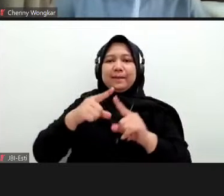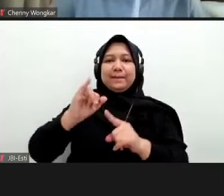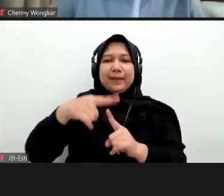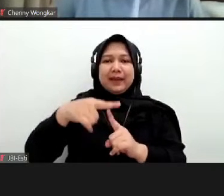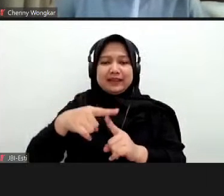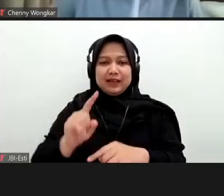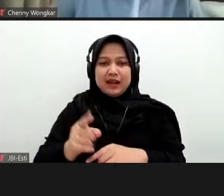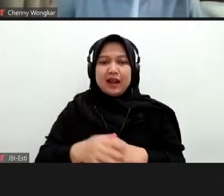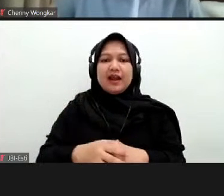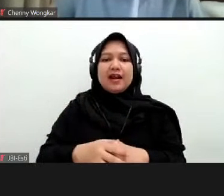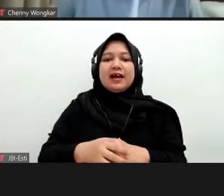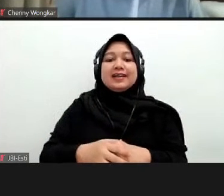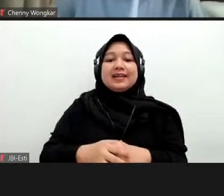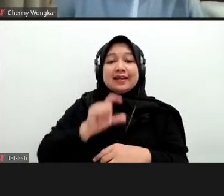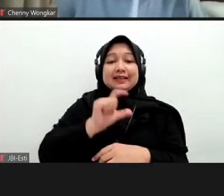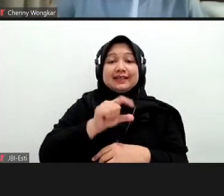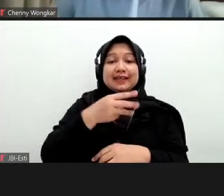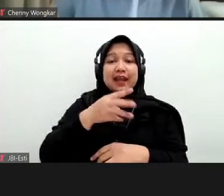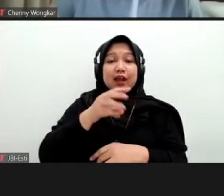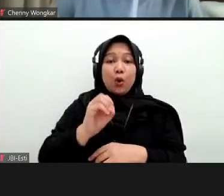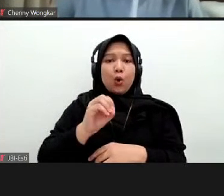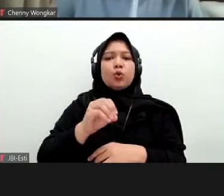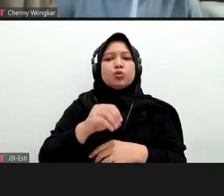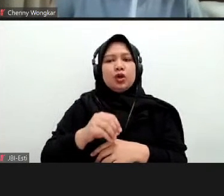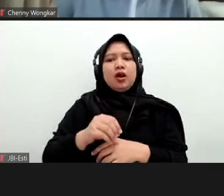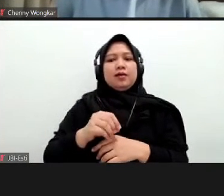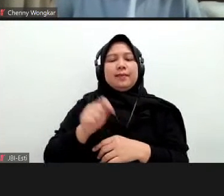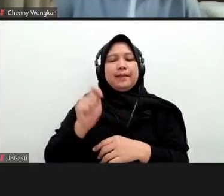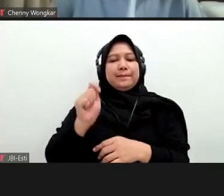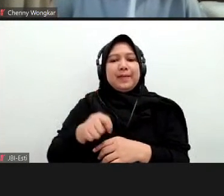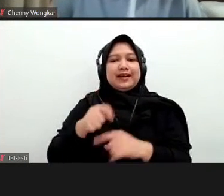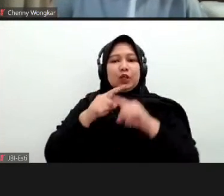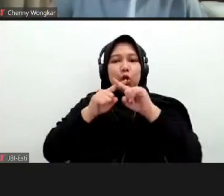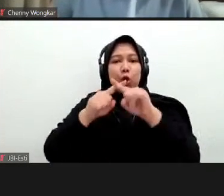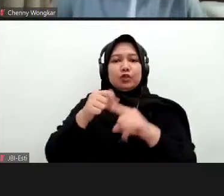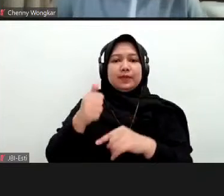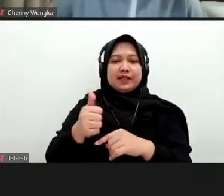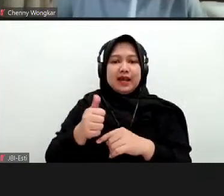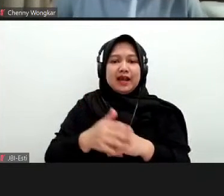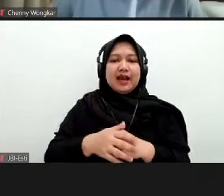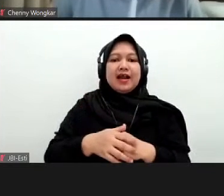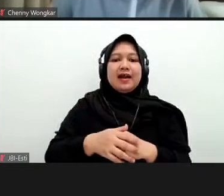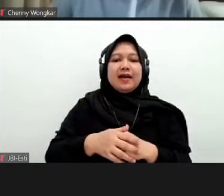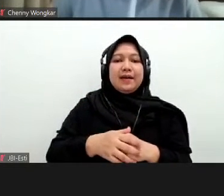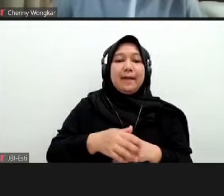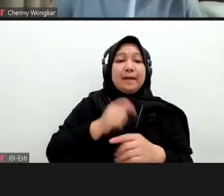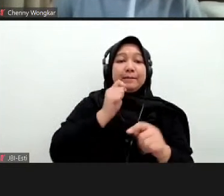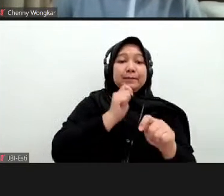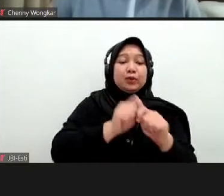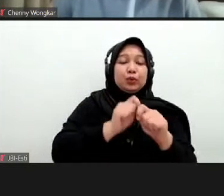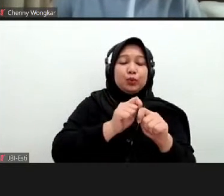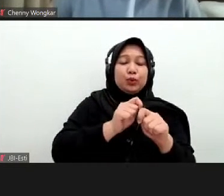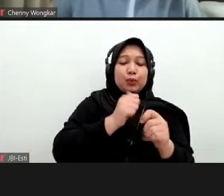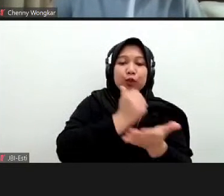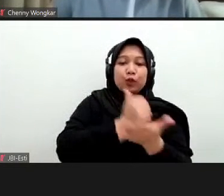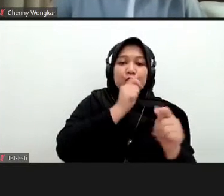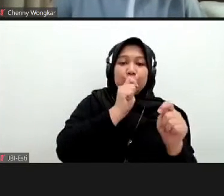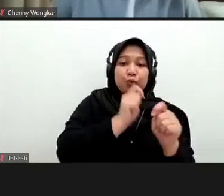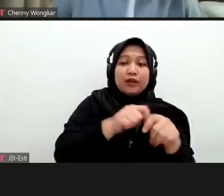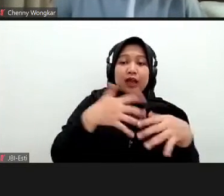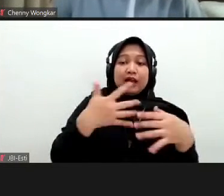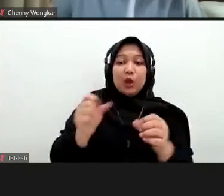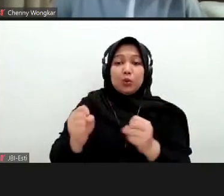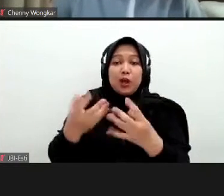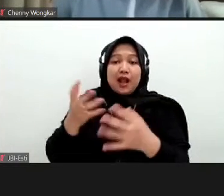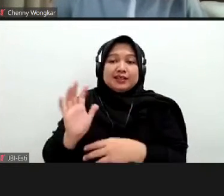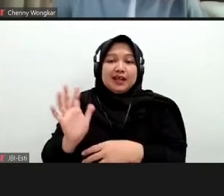Even CSO can do the same way to do this. Sometimes they are doing it intentionally and